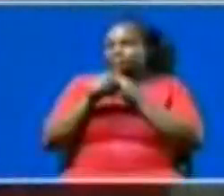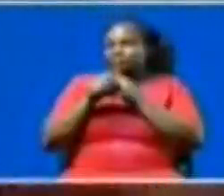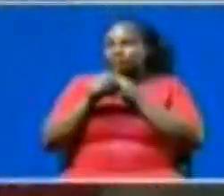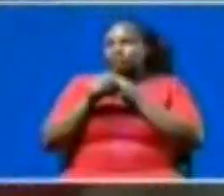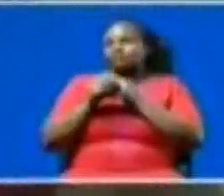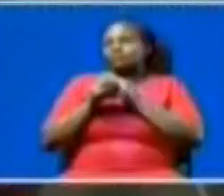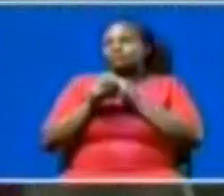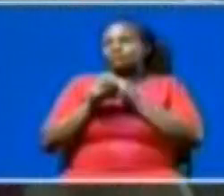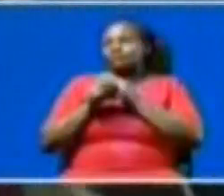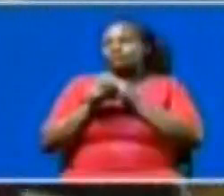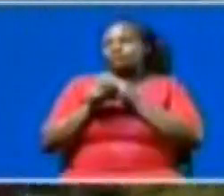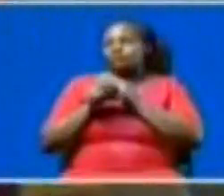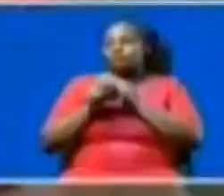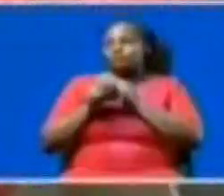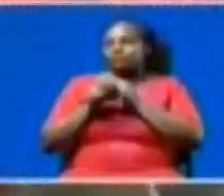19!